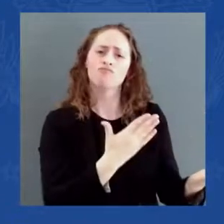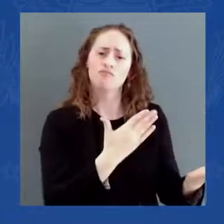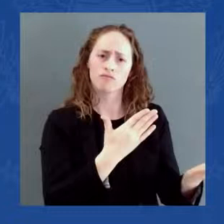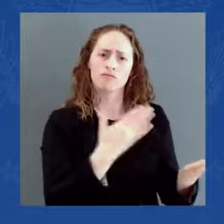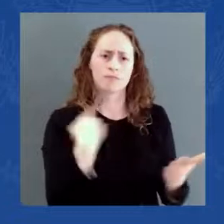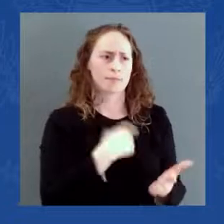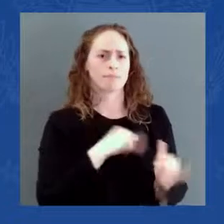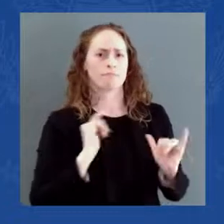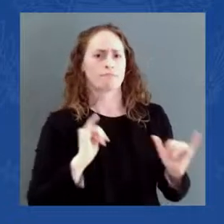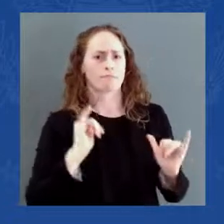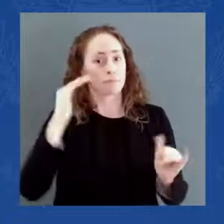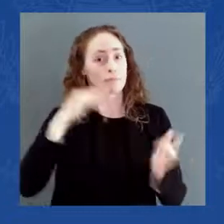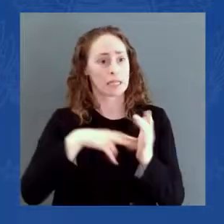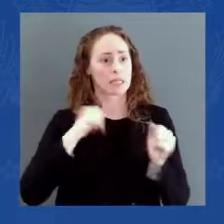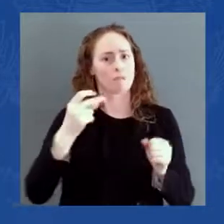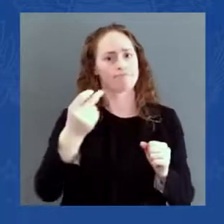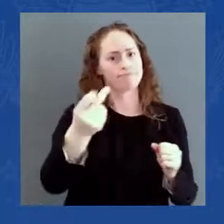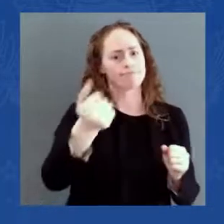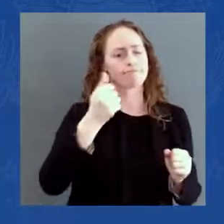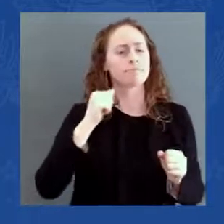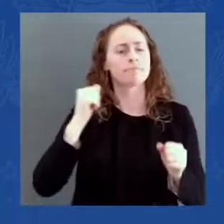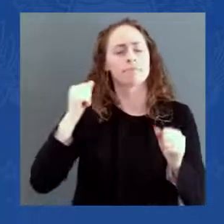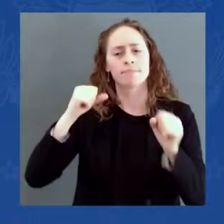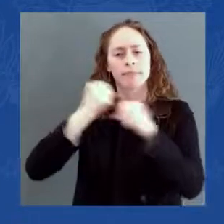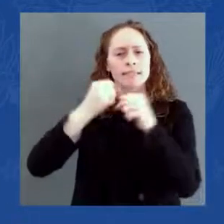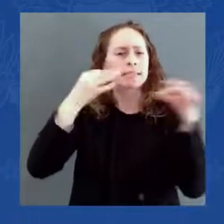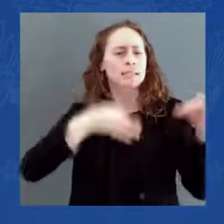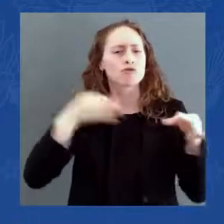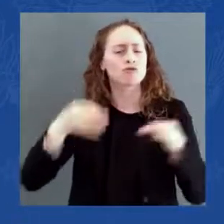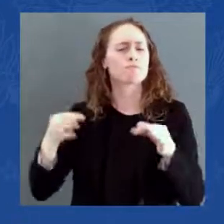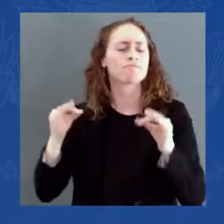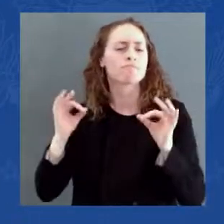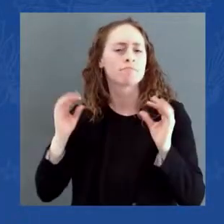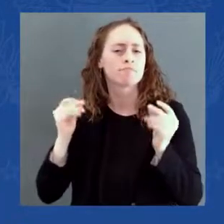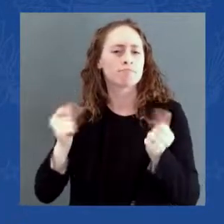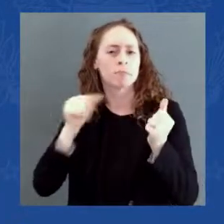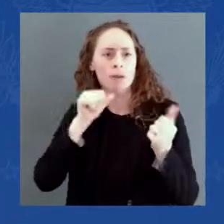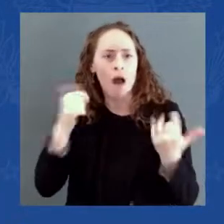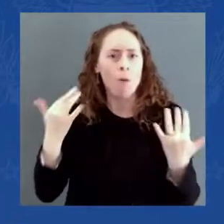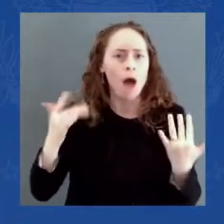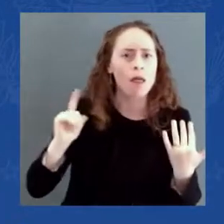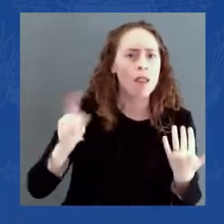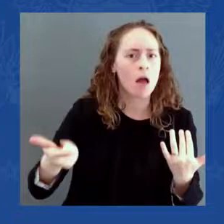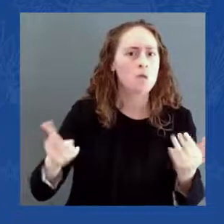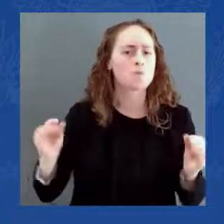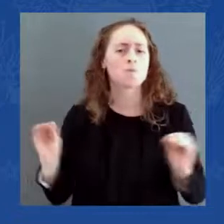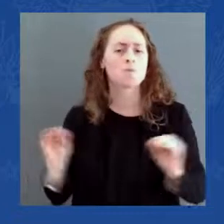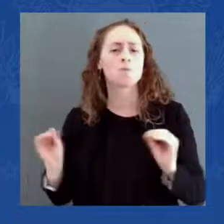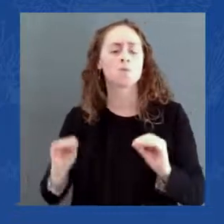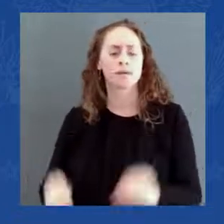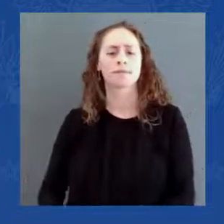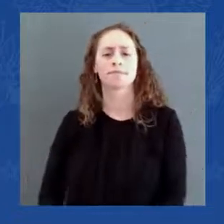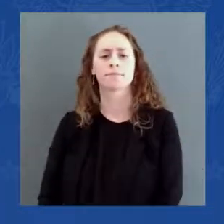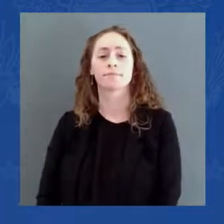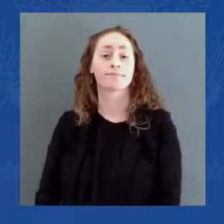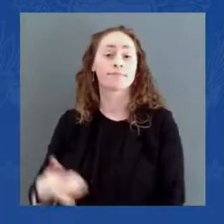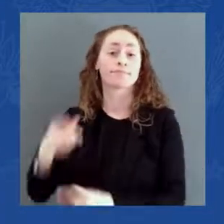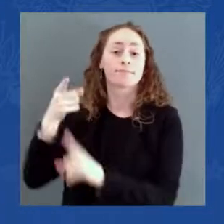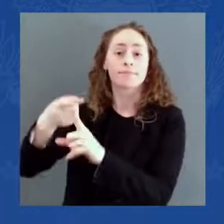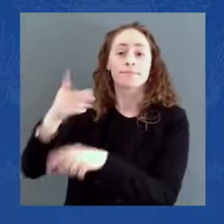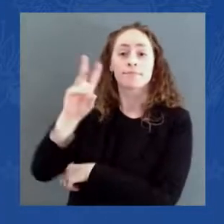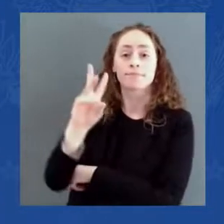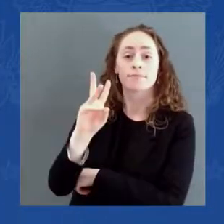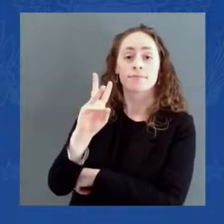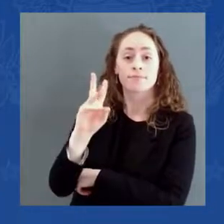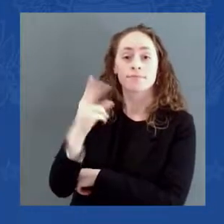did. On the very day the World Health Organization identified the new variant, I took an immediate step to restrict travel from